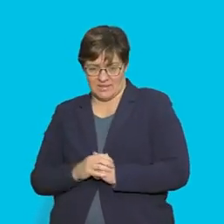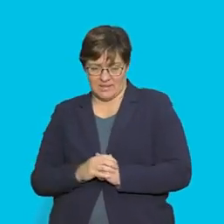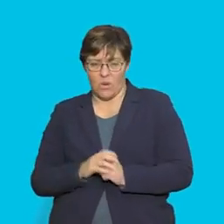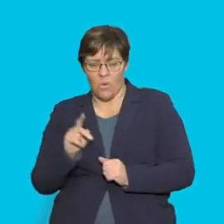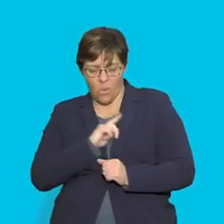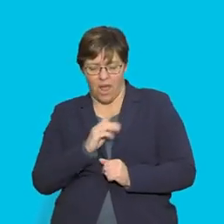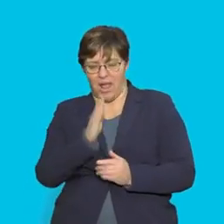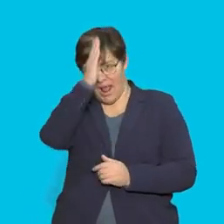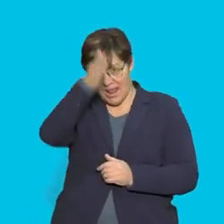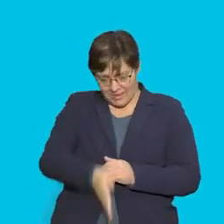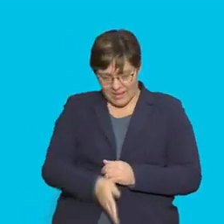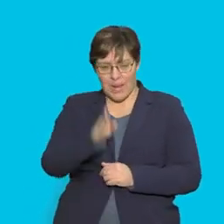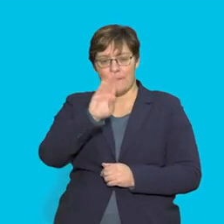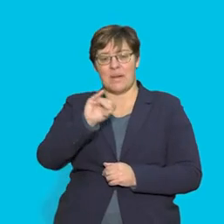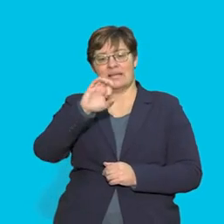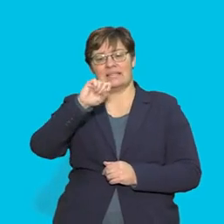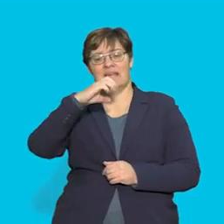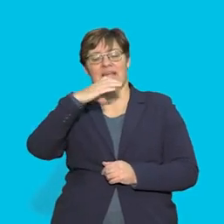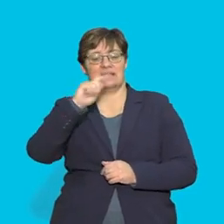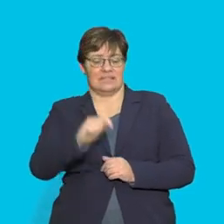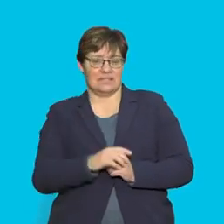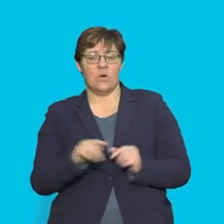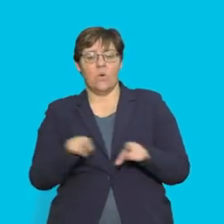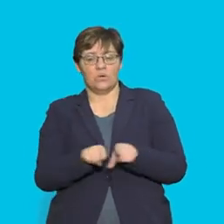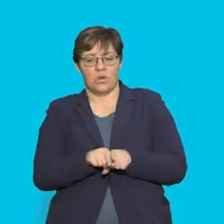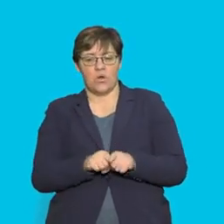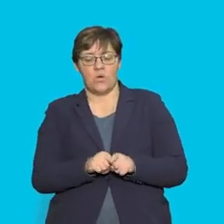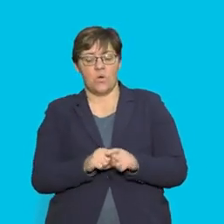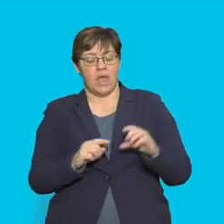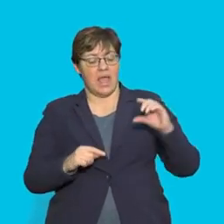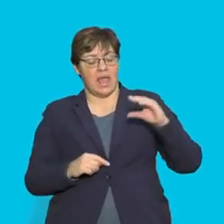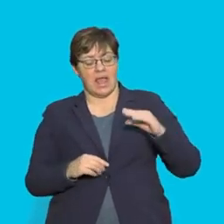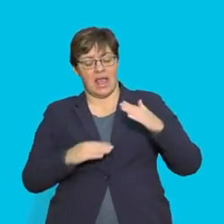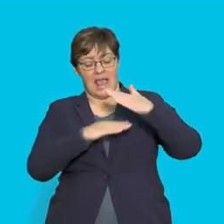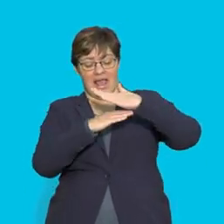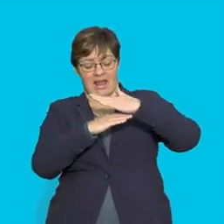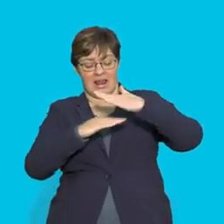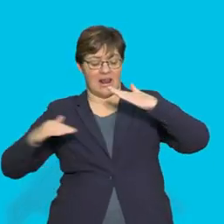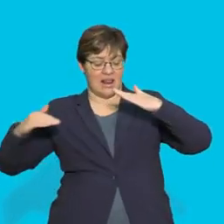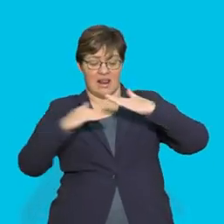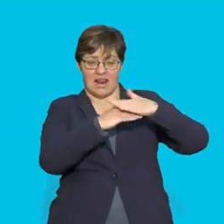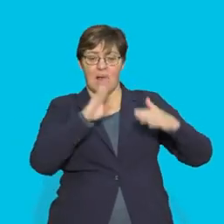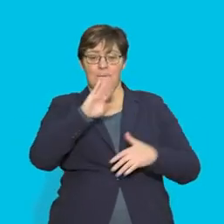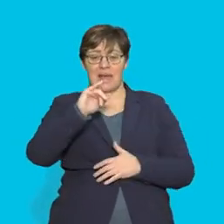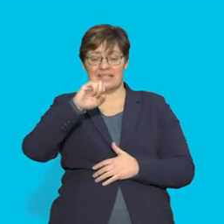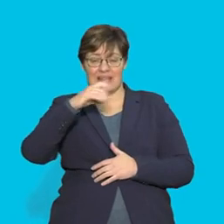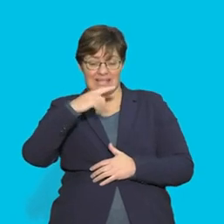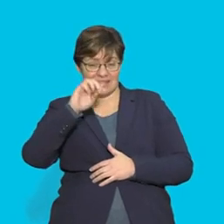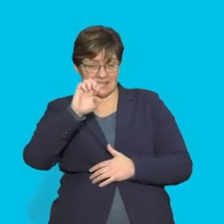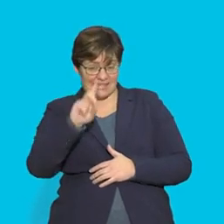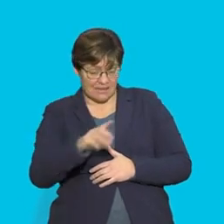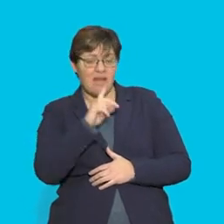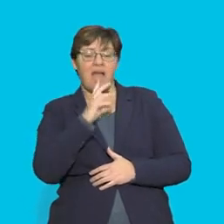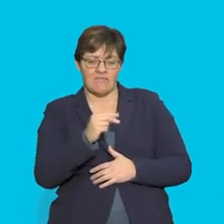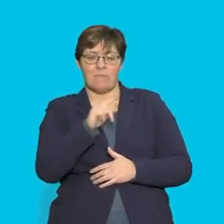That's what bisected means. Even with an angle, if I say this angle here is bisected, it will be divided